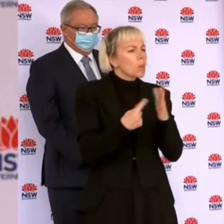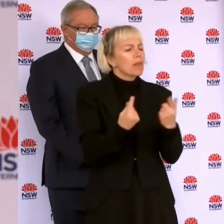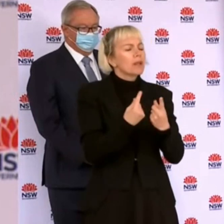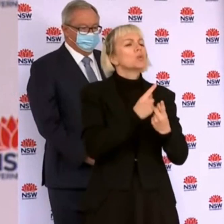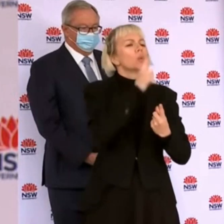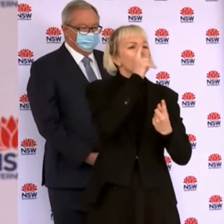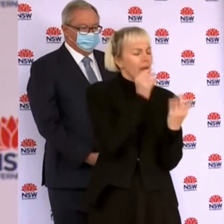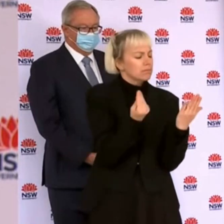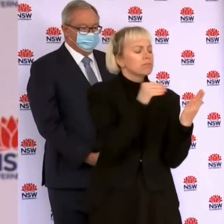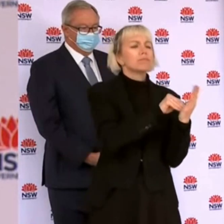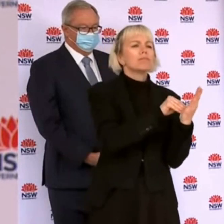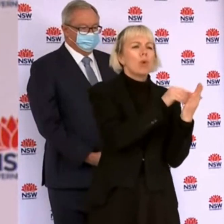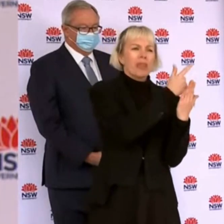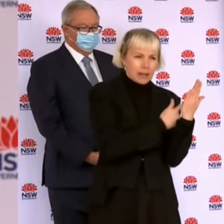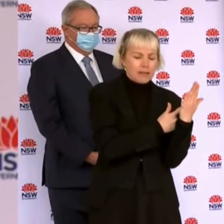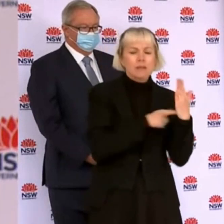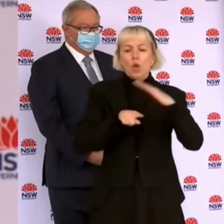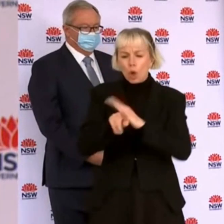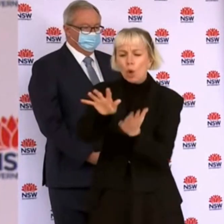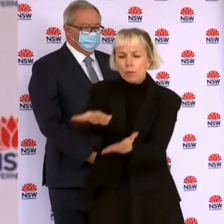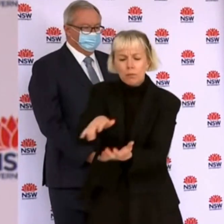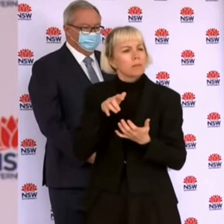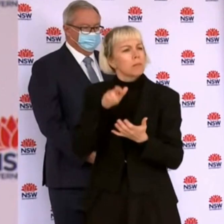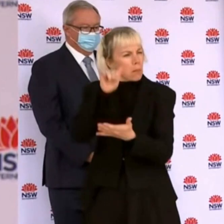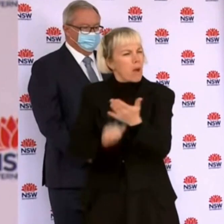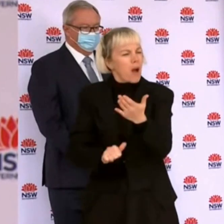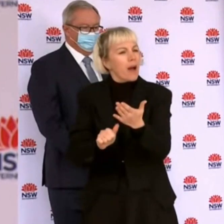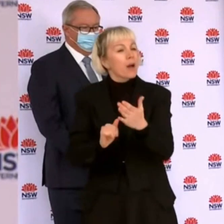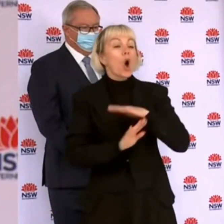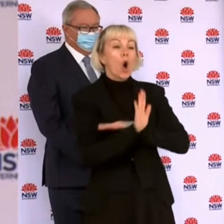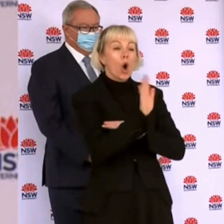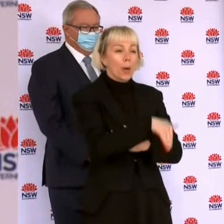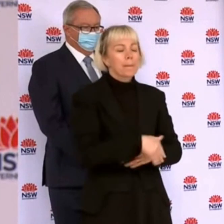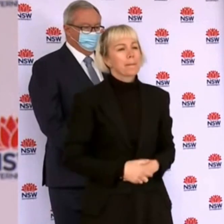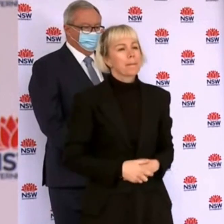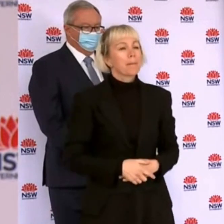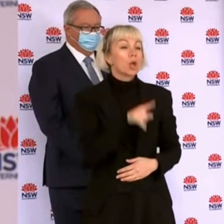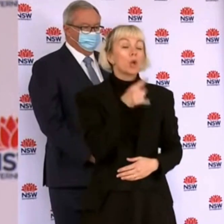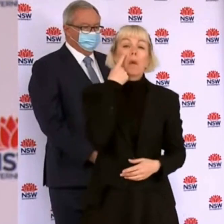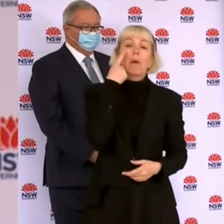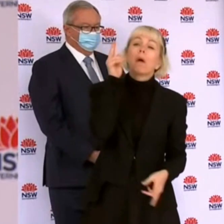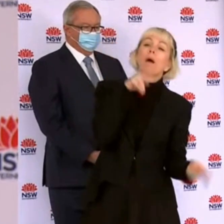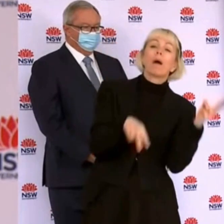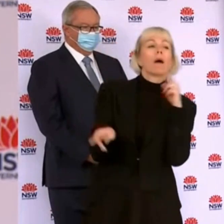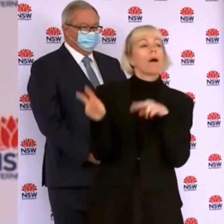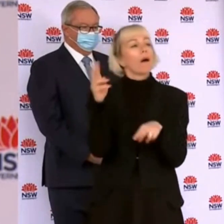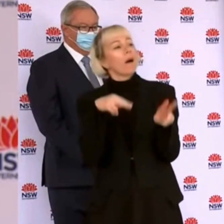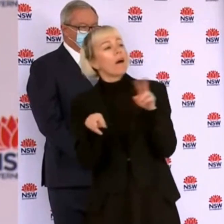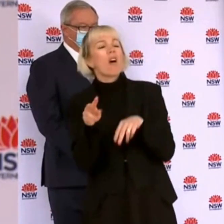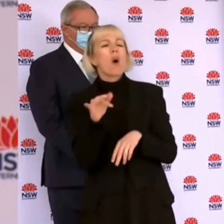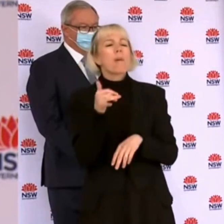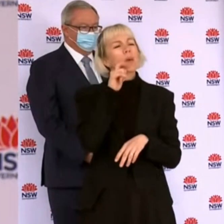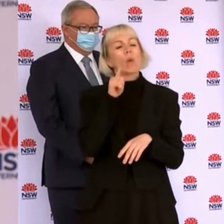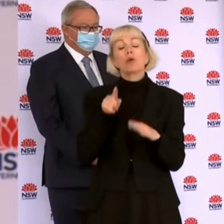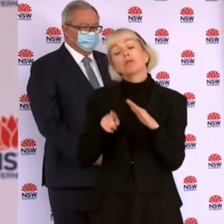got confidence that the New South Wales community actually understands what we mean by essential. So no browsing, no, I might